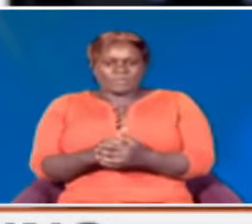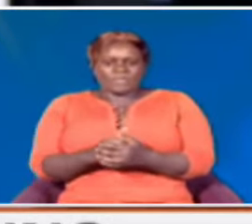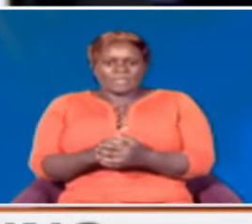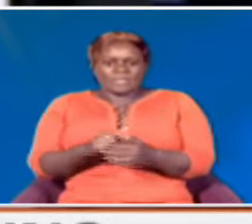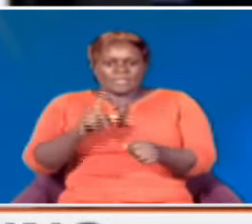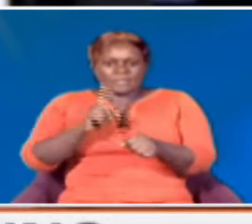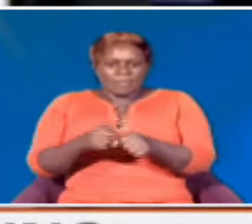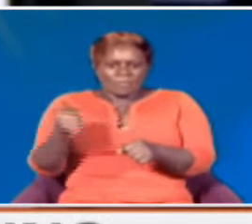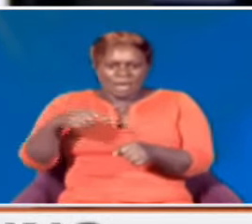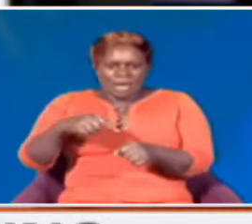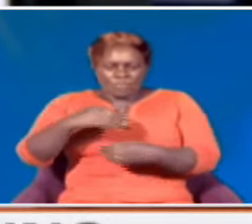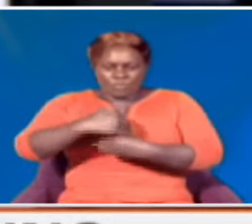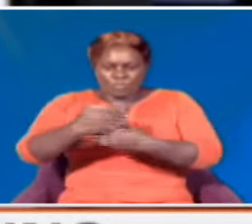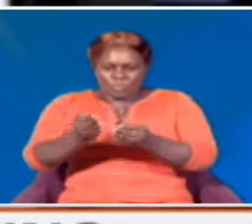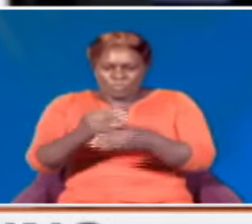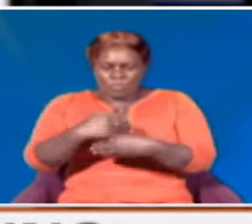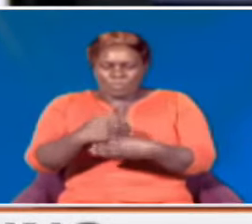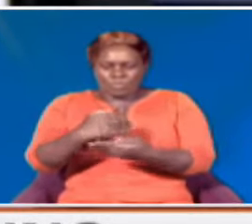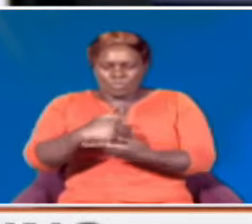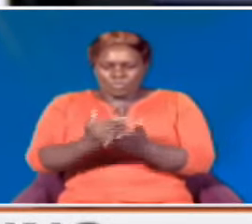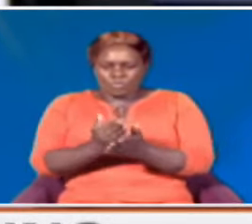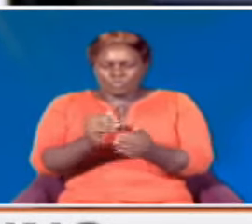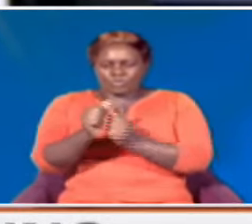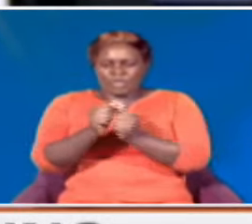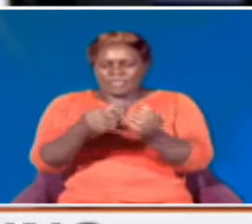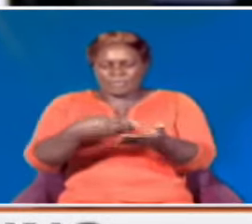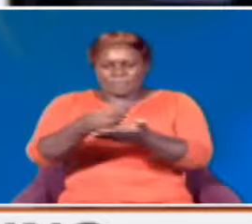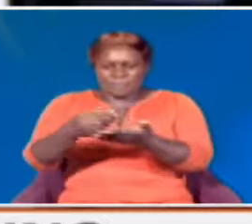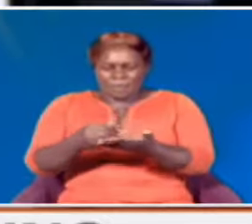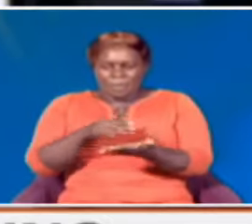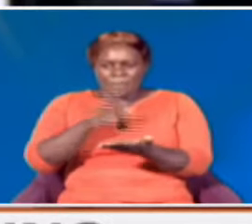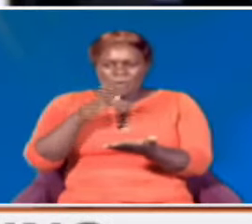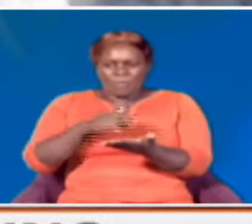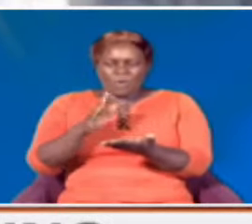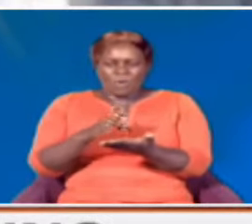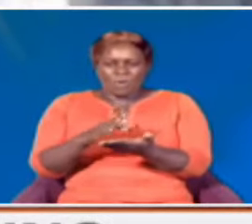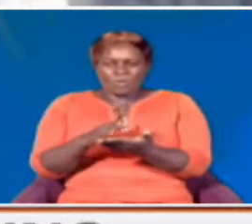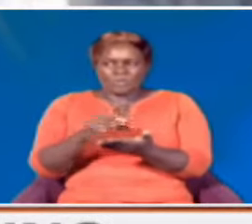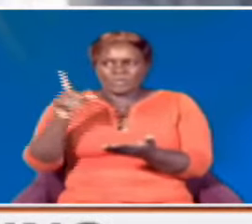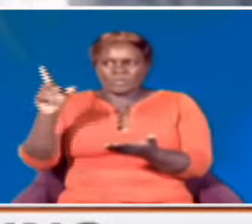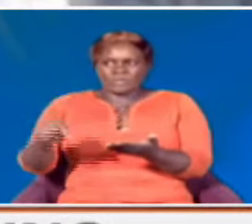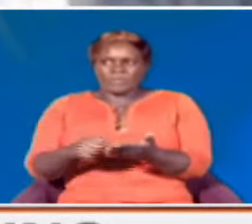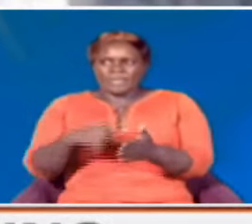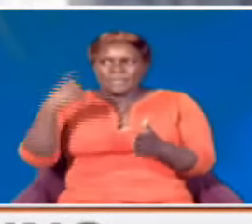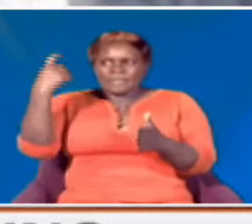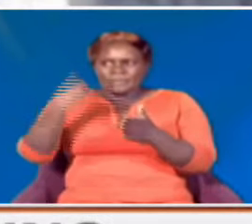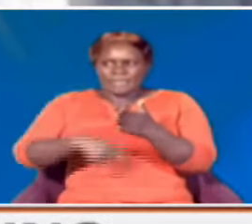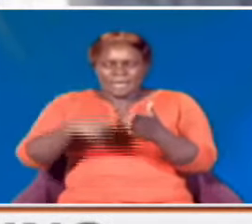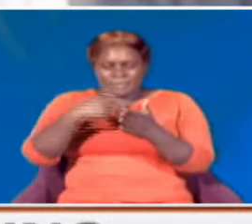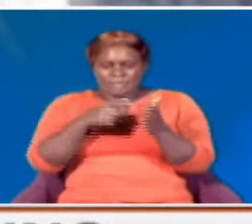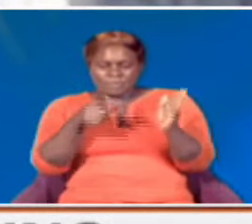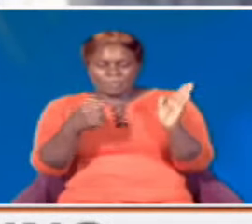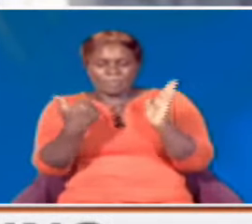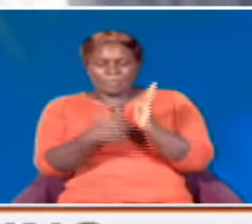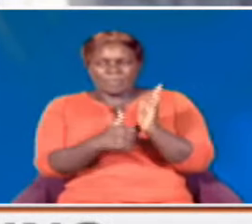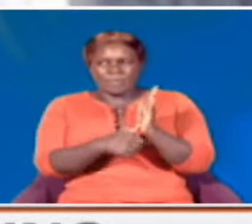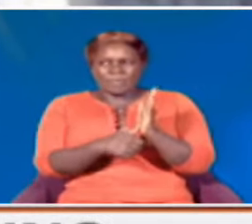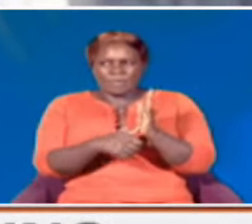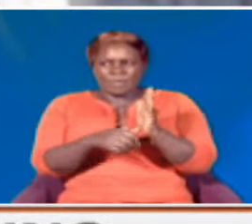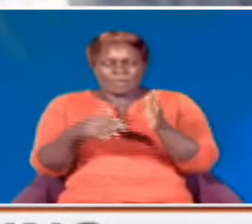they come in, we just put them together and sell them, and they're going to be a lot cheaper. Because of taxation. Taxation is one of the